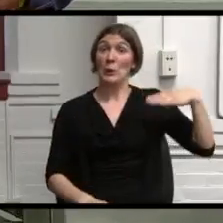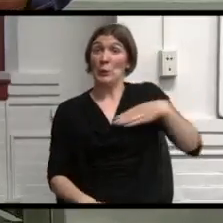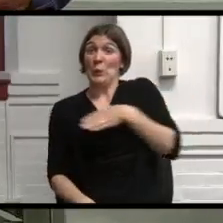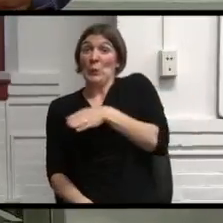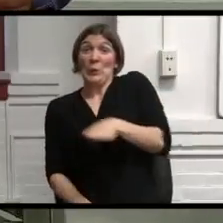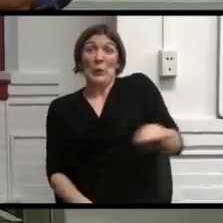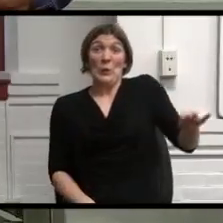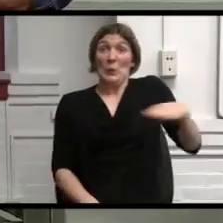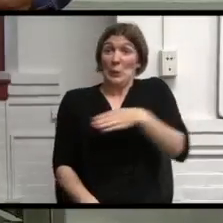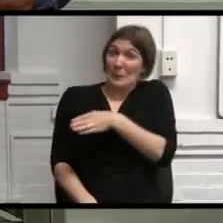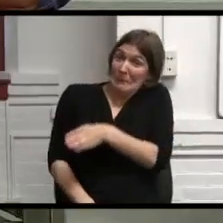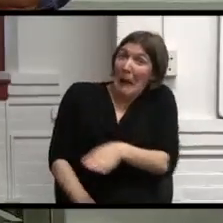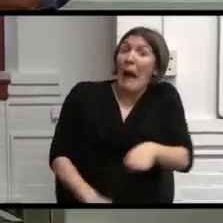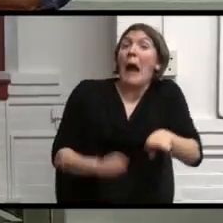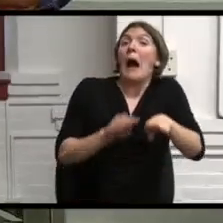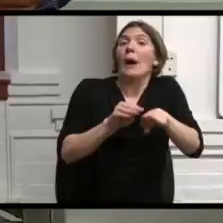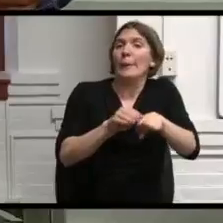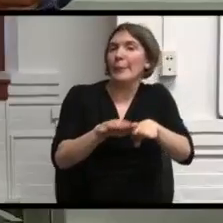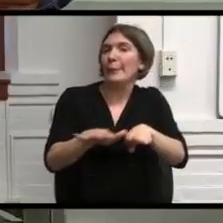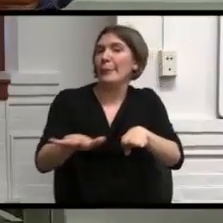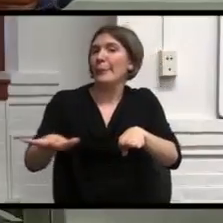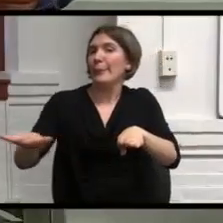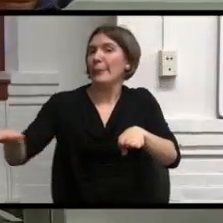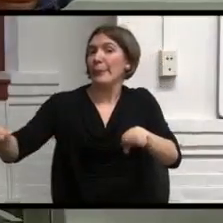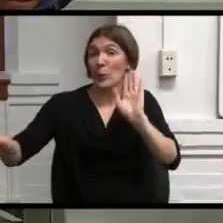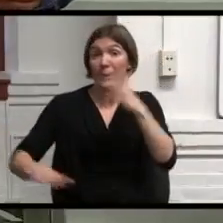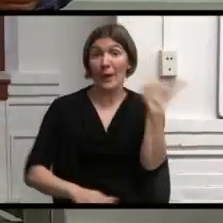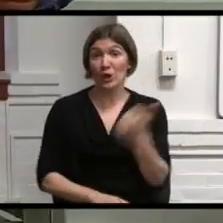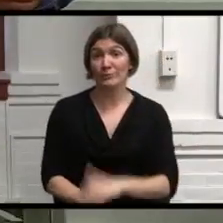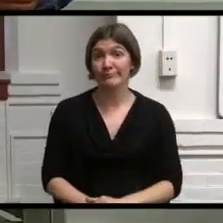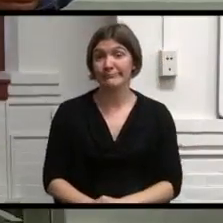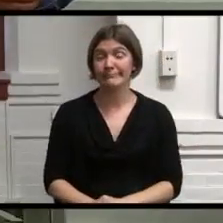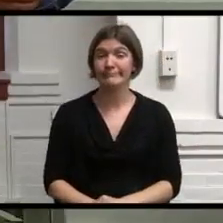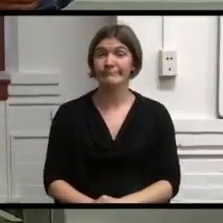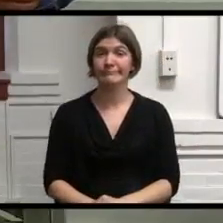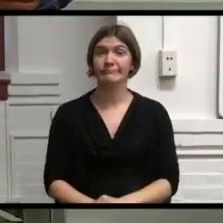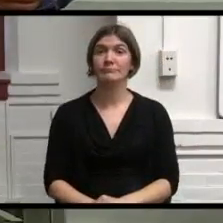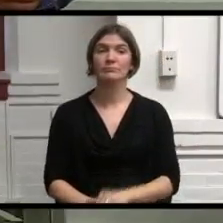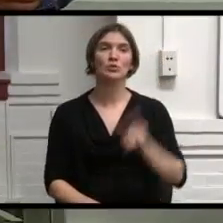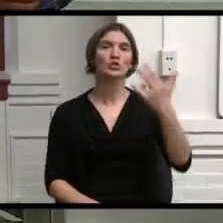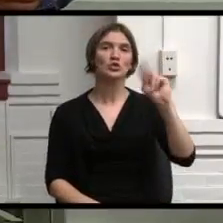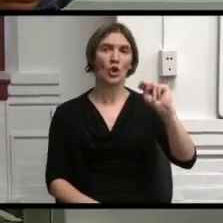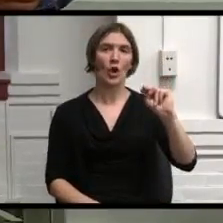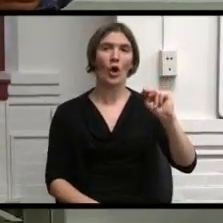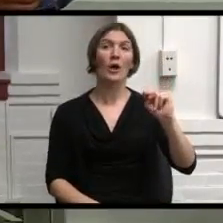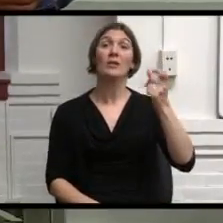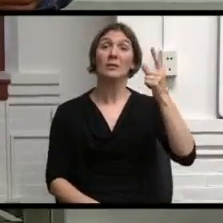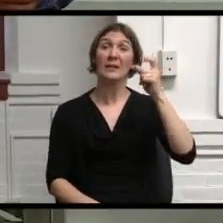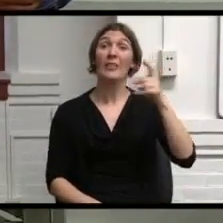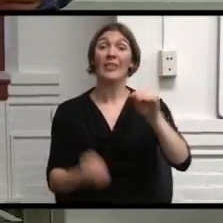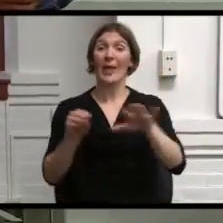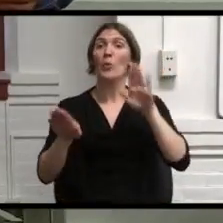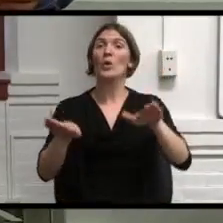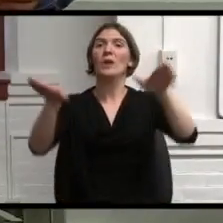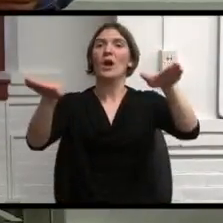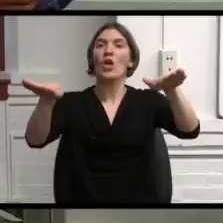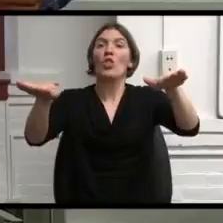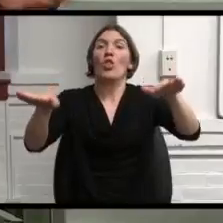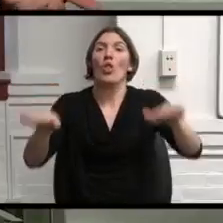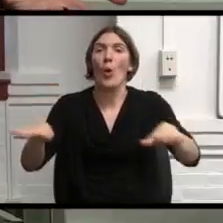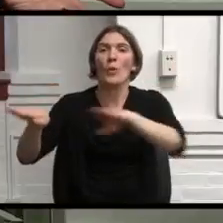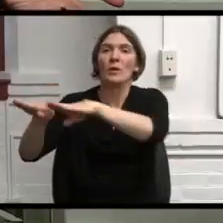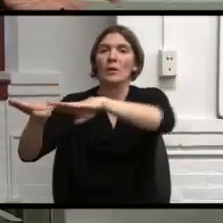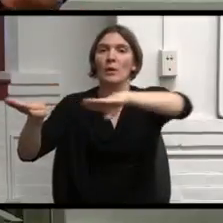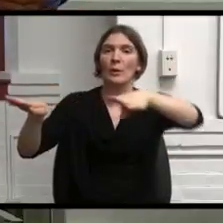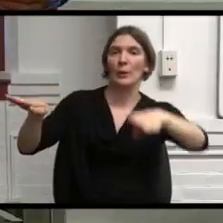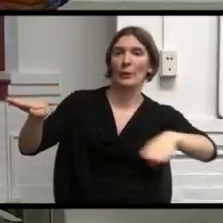tight against William Street, that it's got a lot less energy in it. And that's also by lowering it, right? Yeah, and will be a lot,